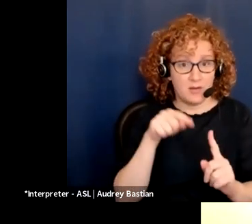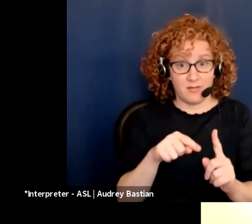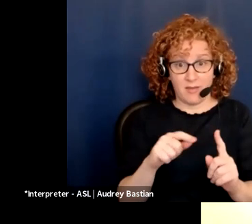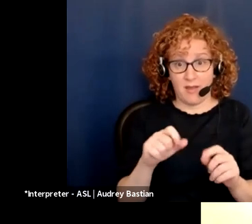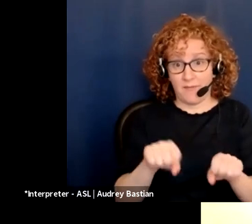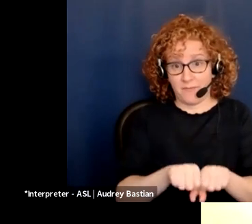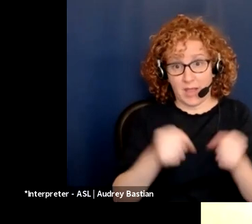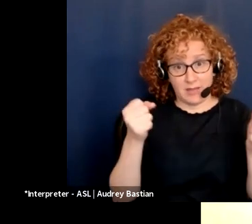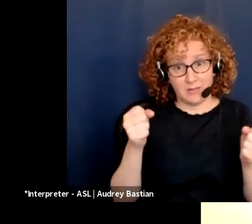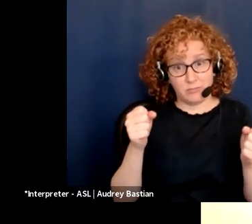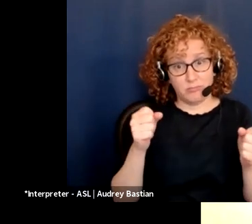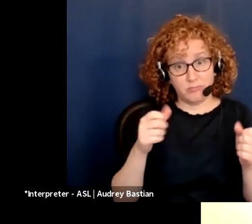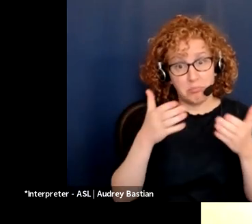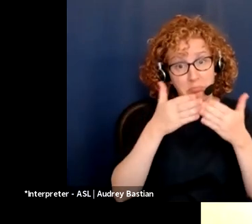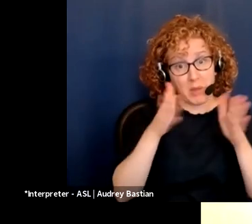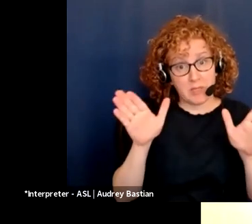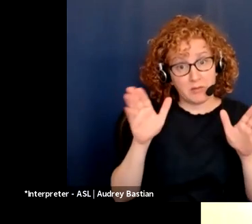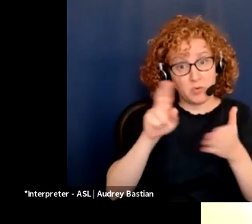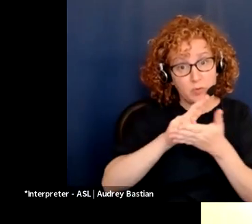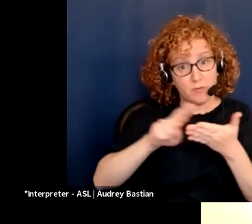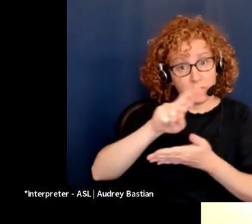public institution policies?